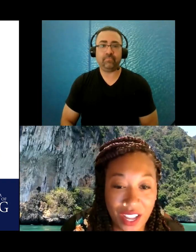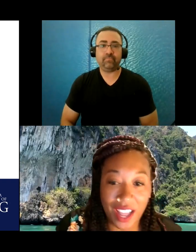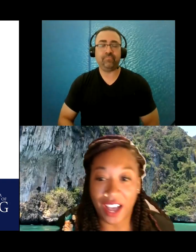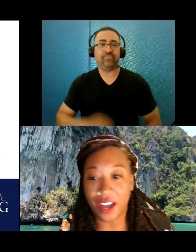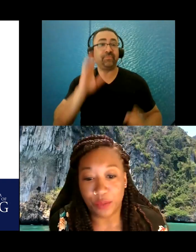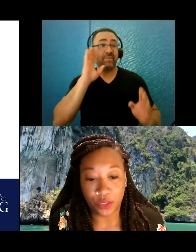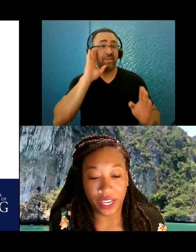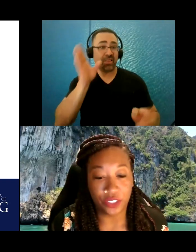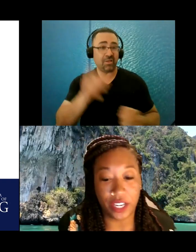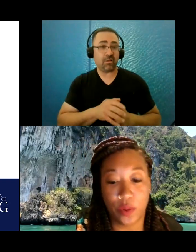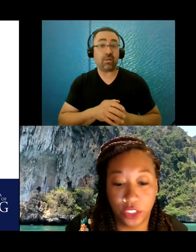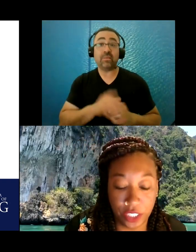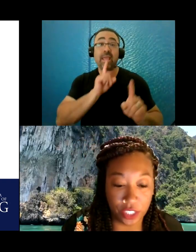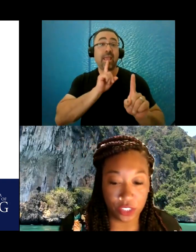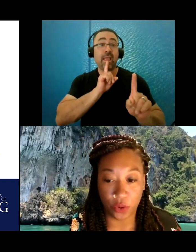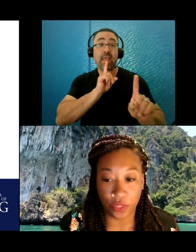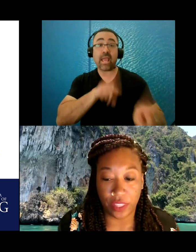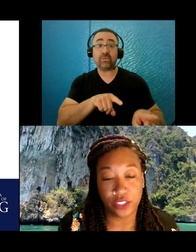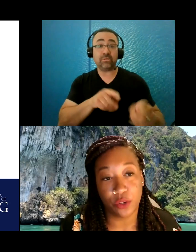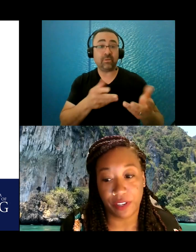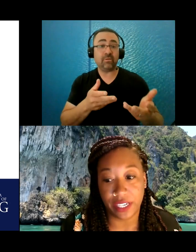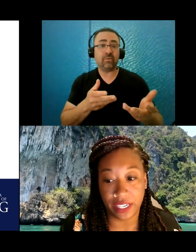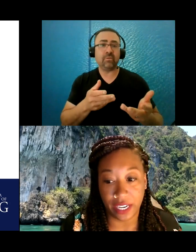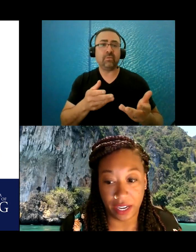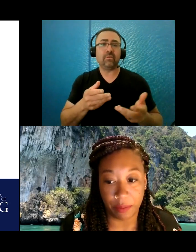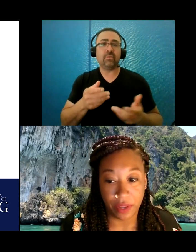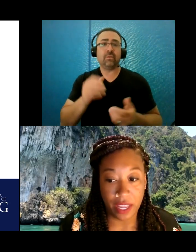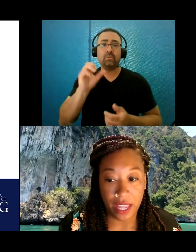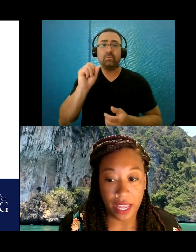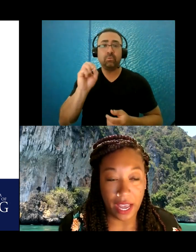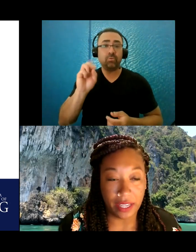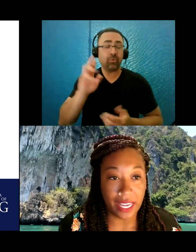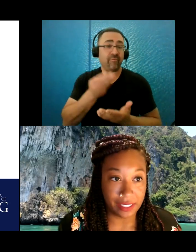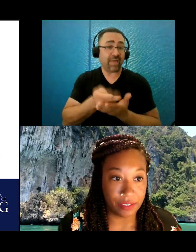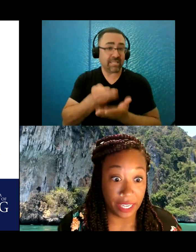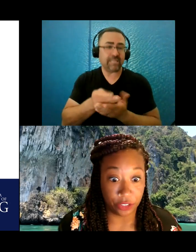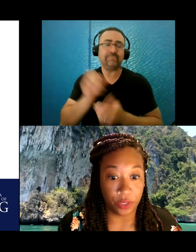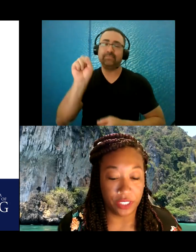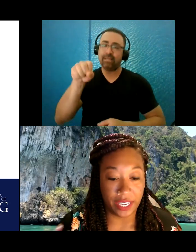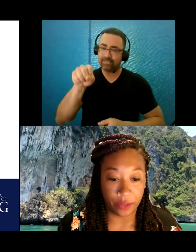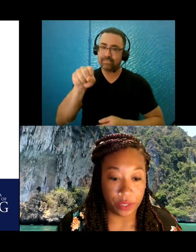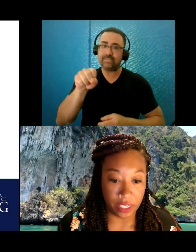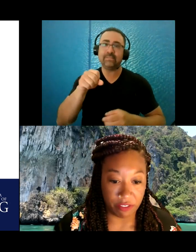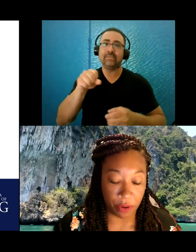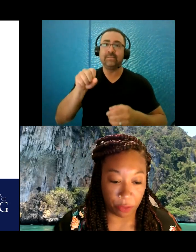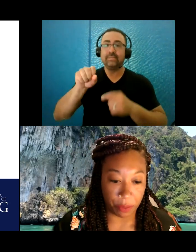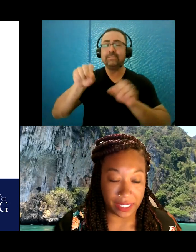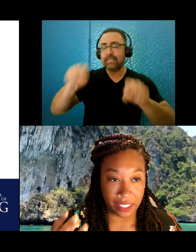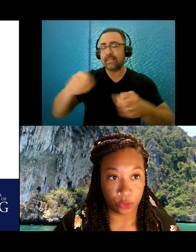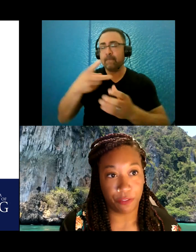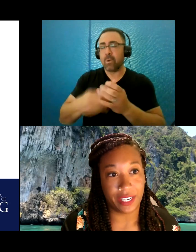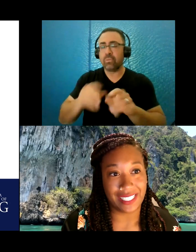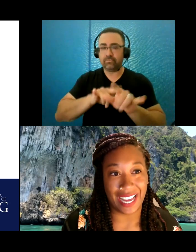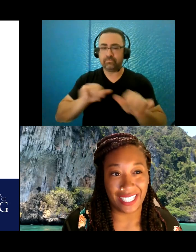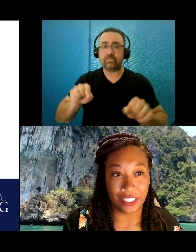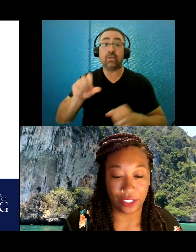Hello. So to answer that question, so the SOAR funding, yes, to answer your question, they can receive both because the